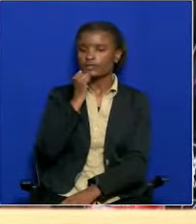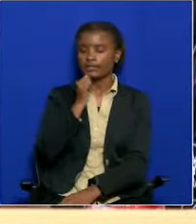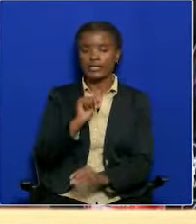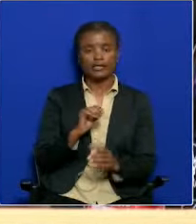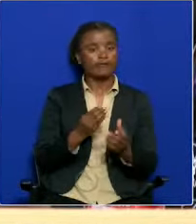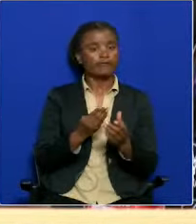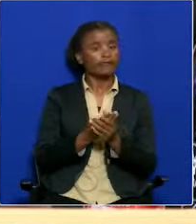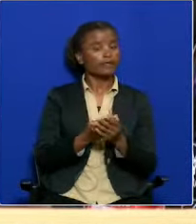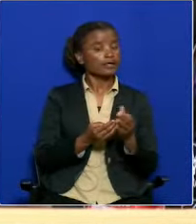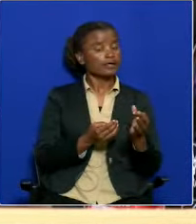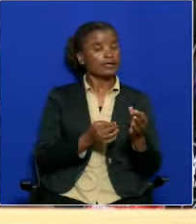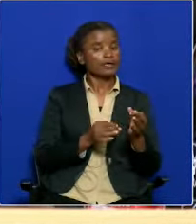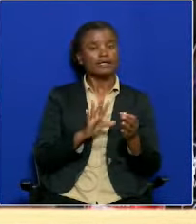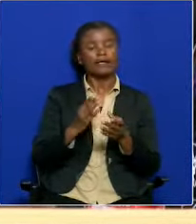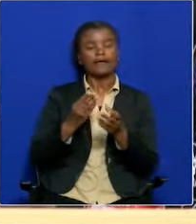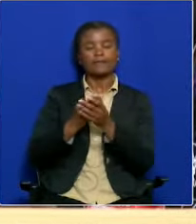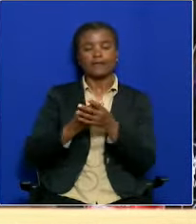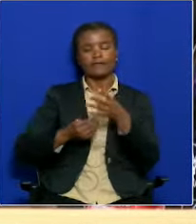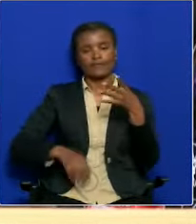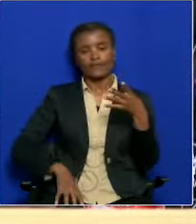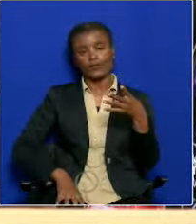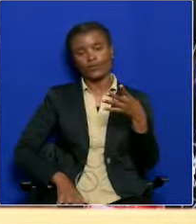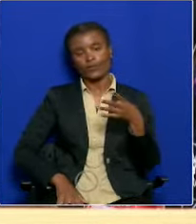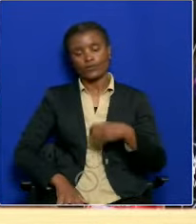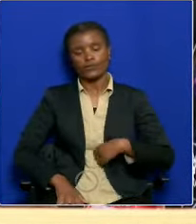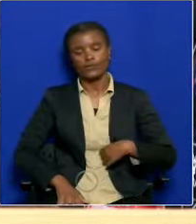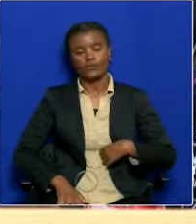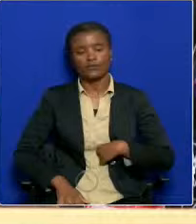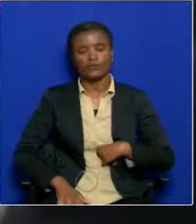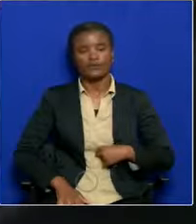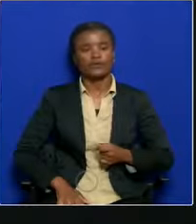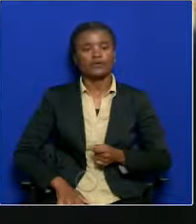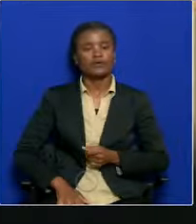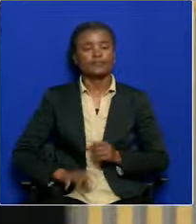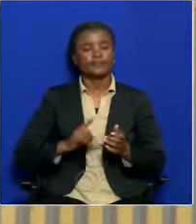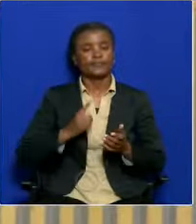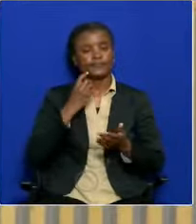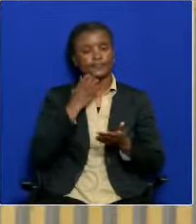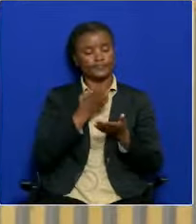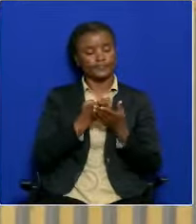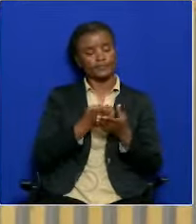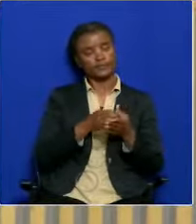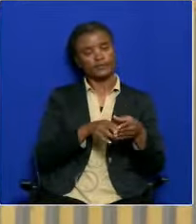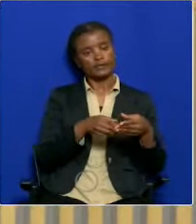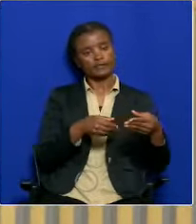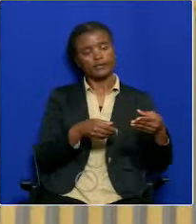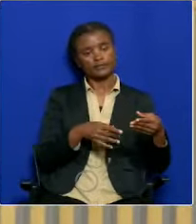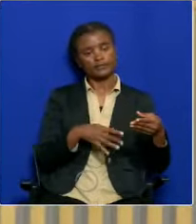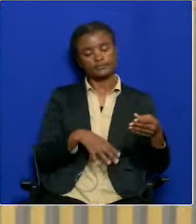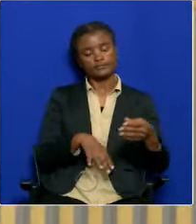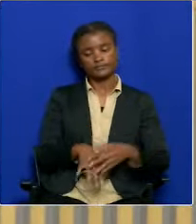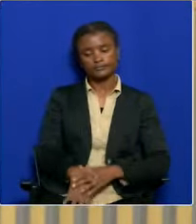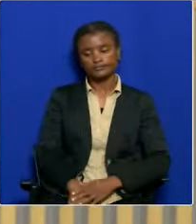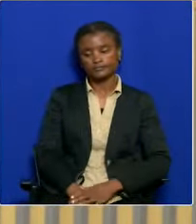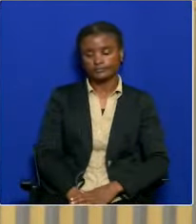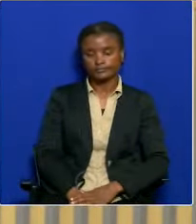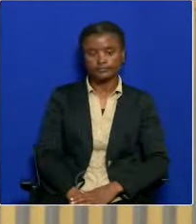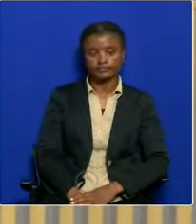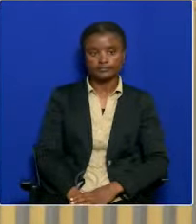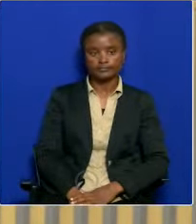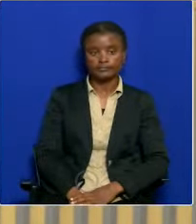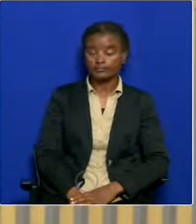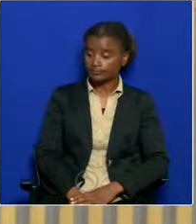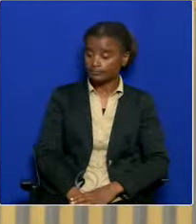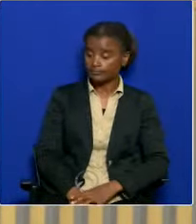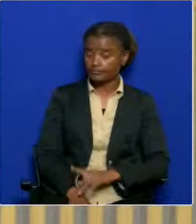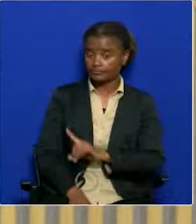4. File 4. The exhibit file. My apologies. Yeah, General is asking if it's a bank statement at page